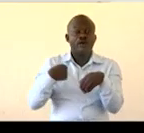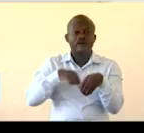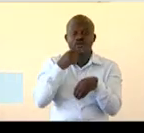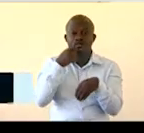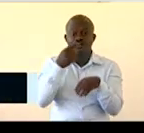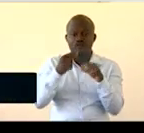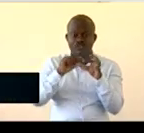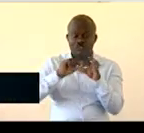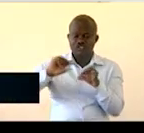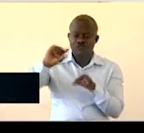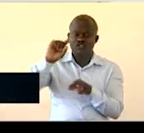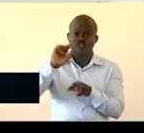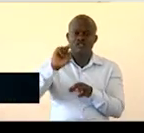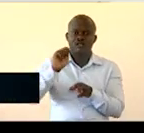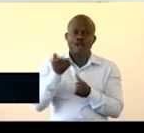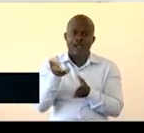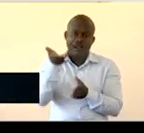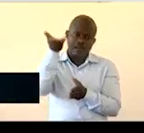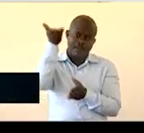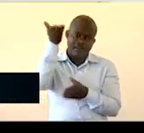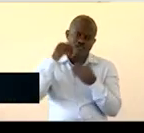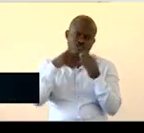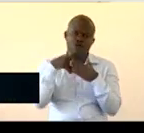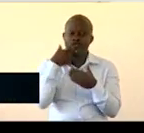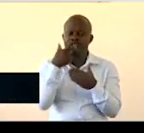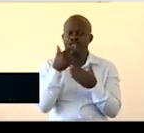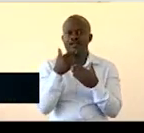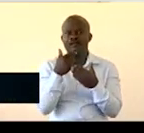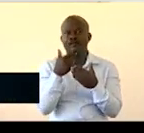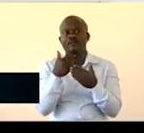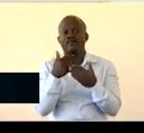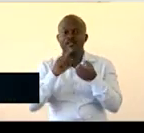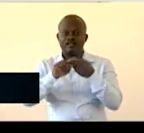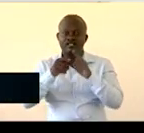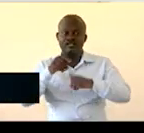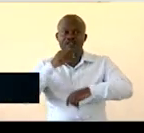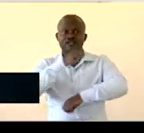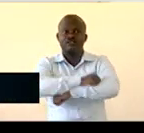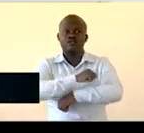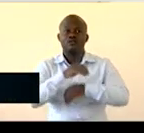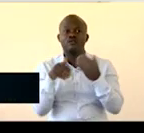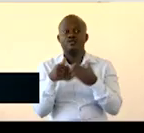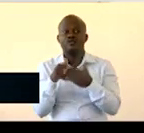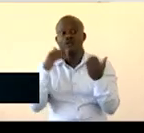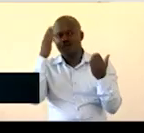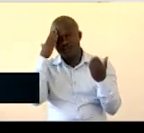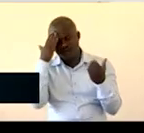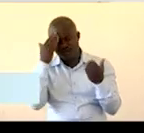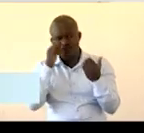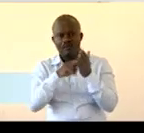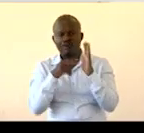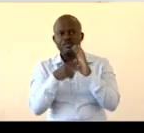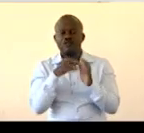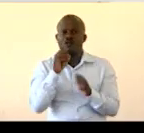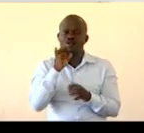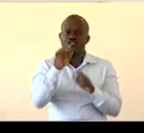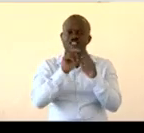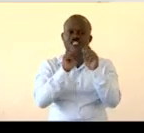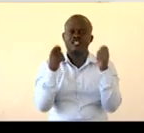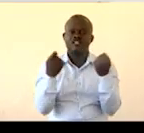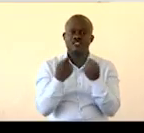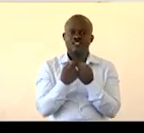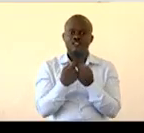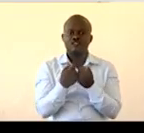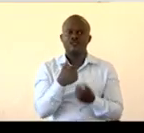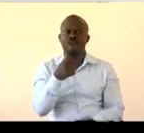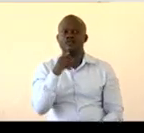we mean upper parts of the plant. Dear students, do you know the meaning of this term? Shoot.